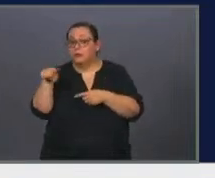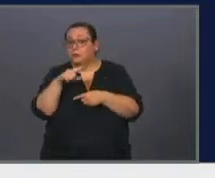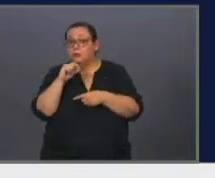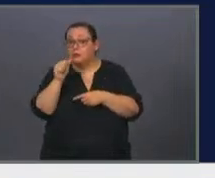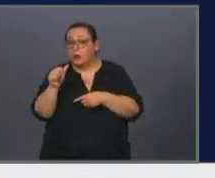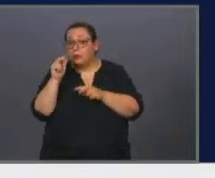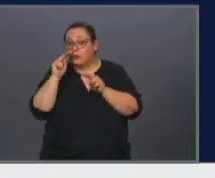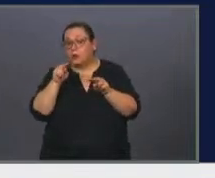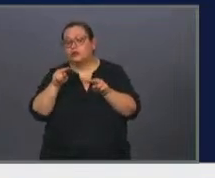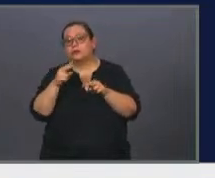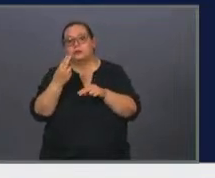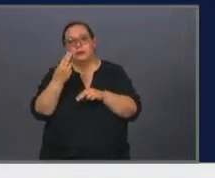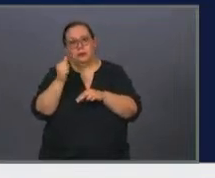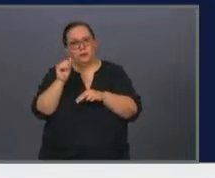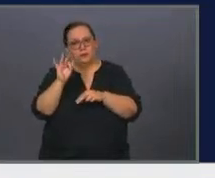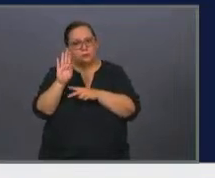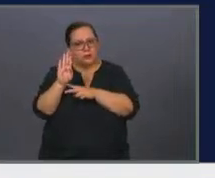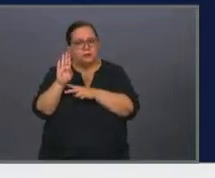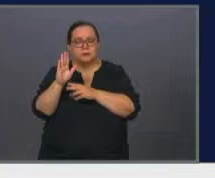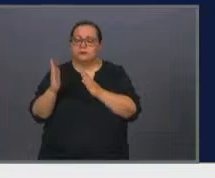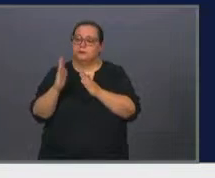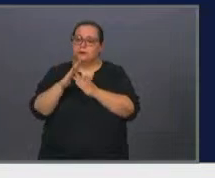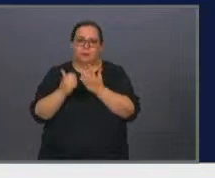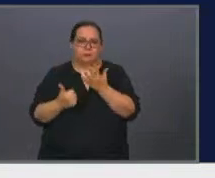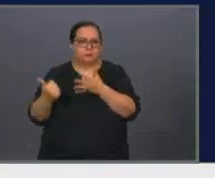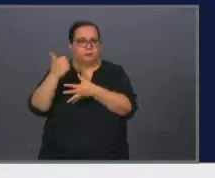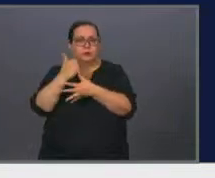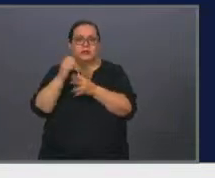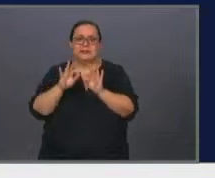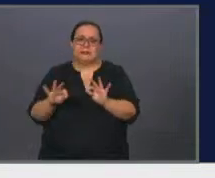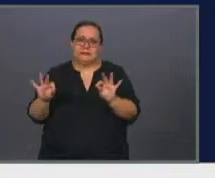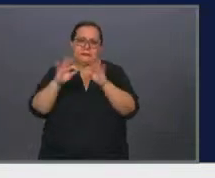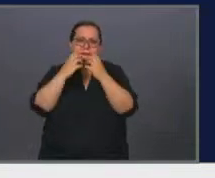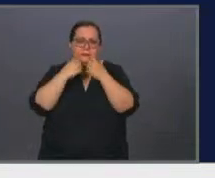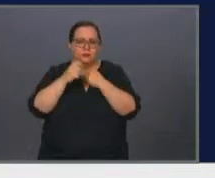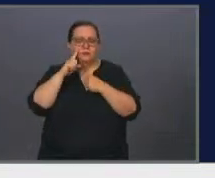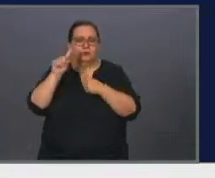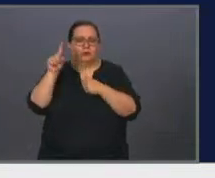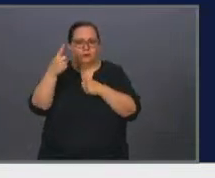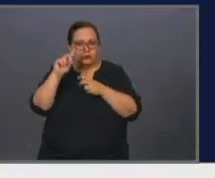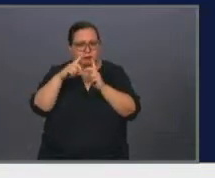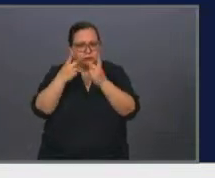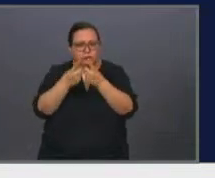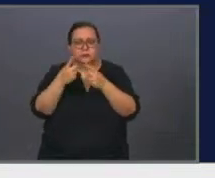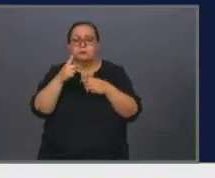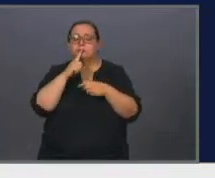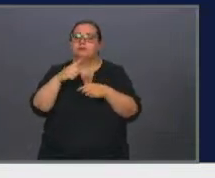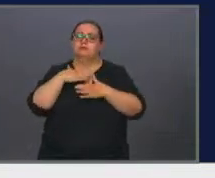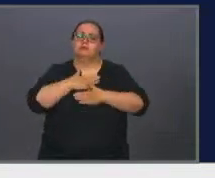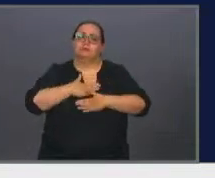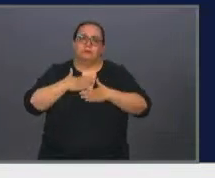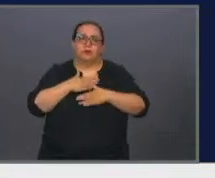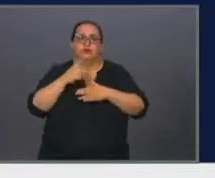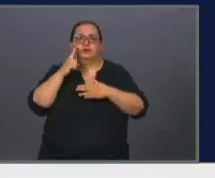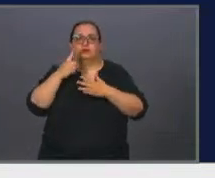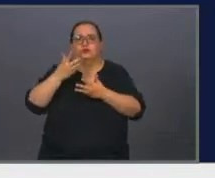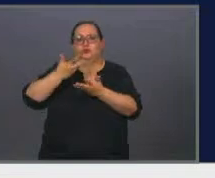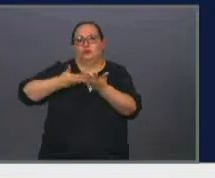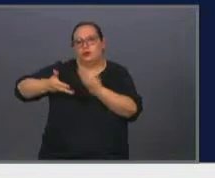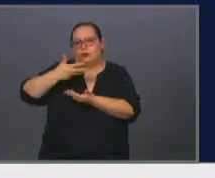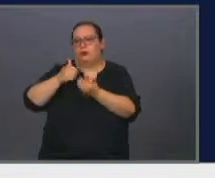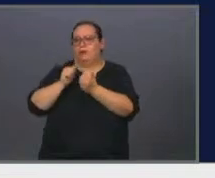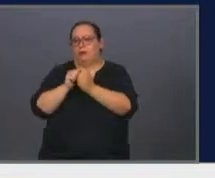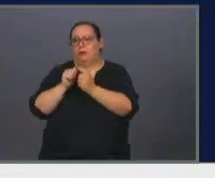Hill Air Force Base has been a top priority. It's essential to the first district. It's been a pleasure to be able to interact with all the stakeholders involved there. The